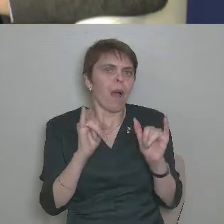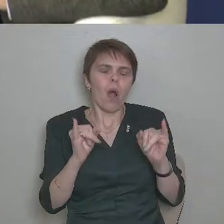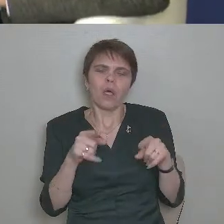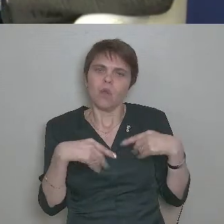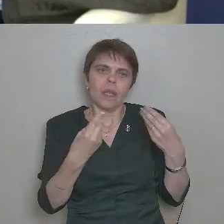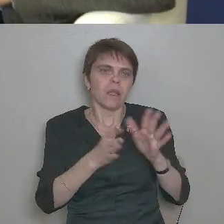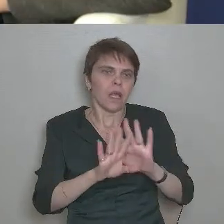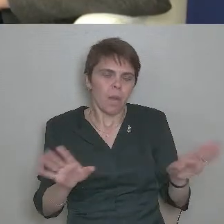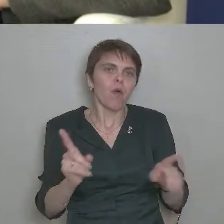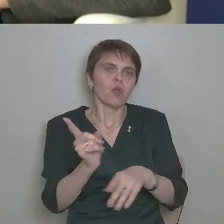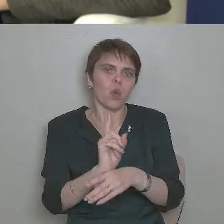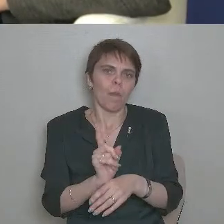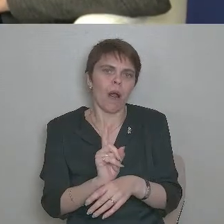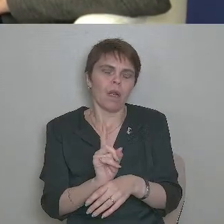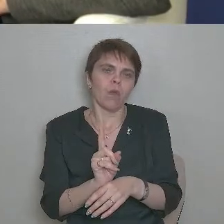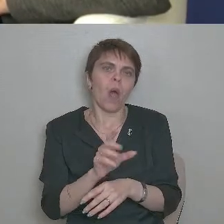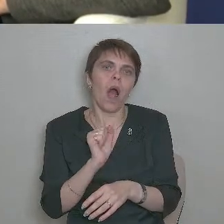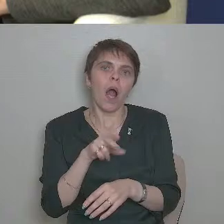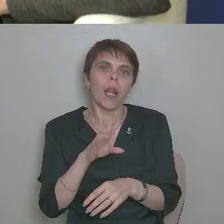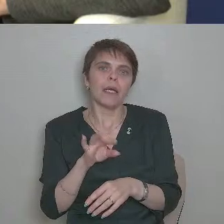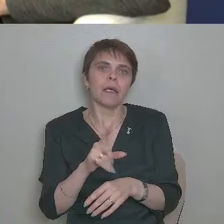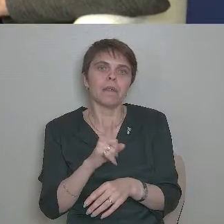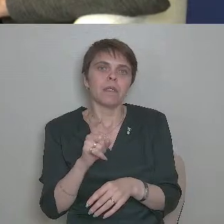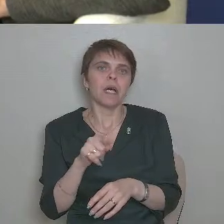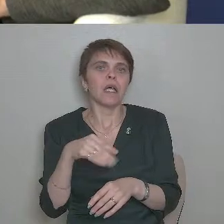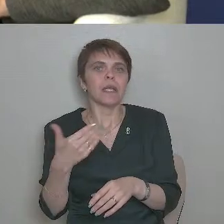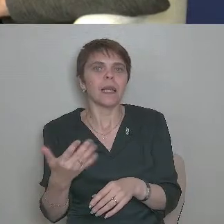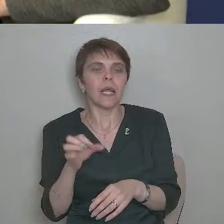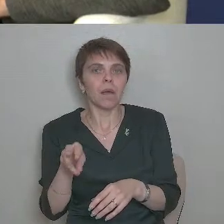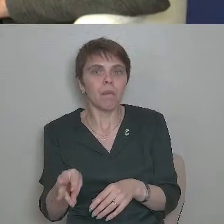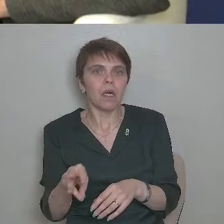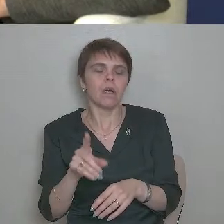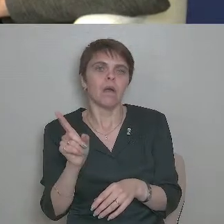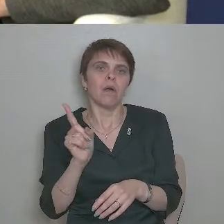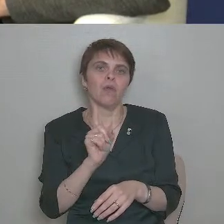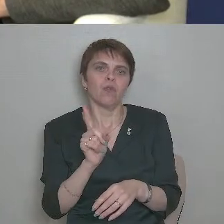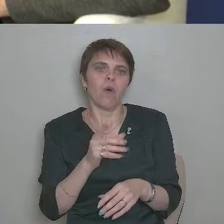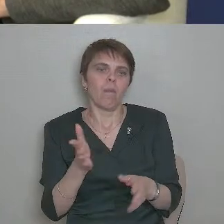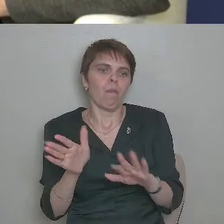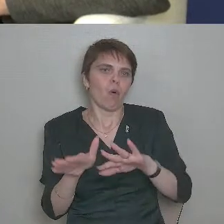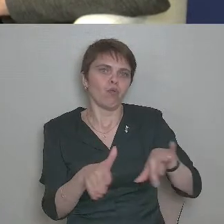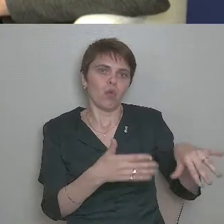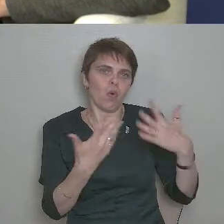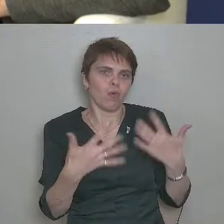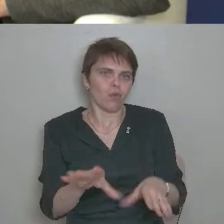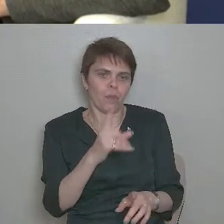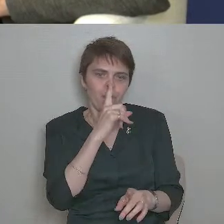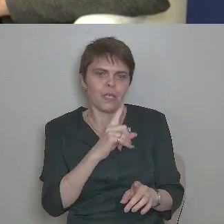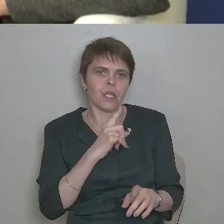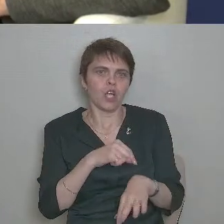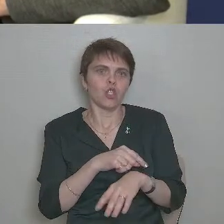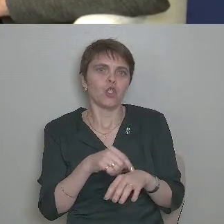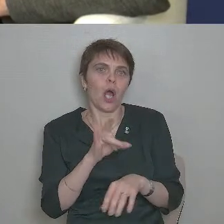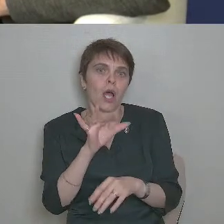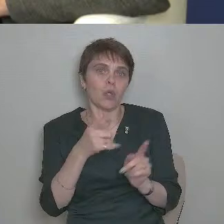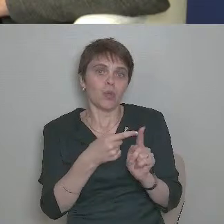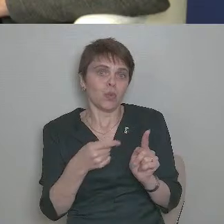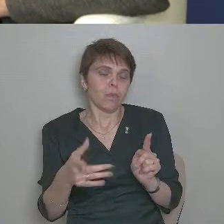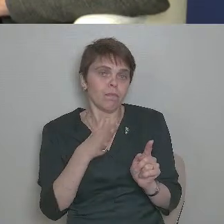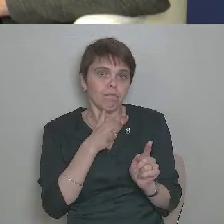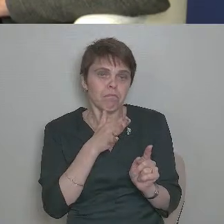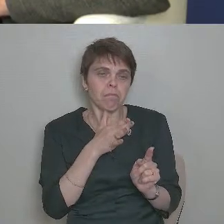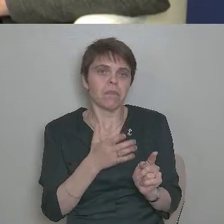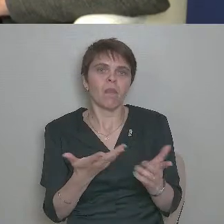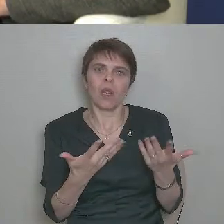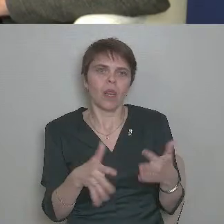asked for interpretation of the Ministry of Justice. Well, that was the only way out. But more than a month elapsed since then, almost